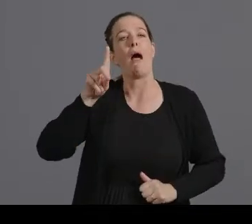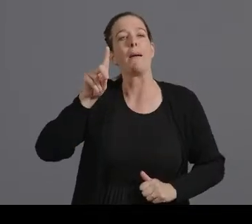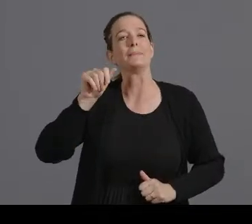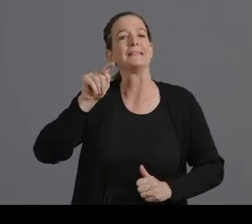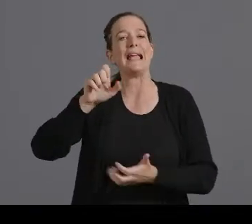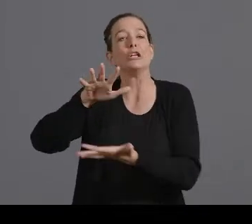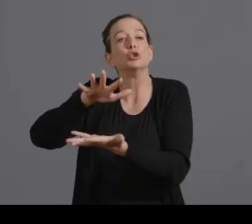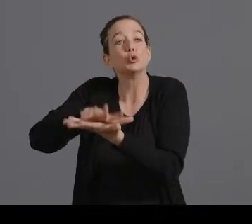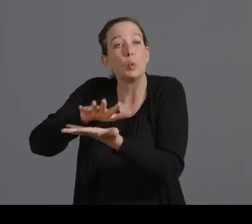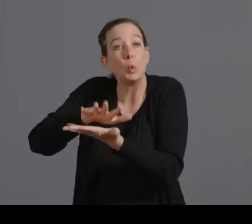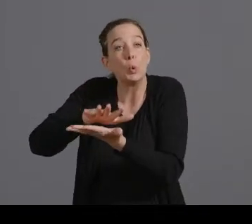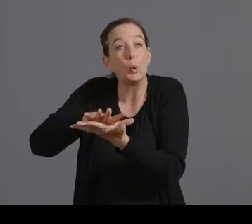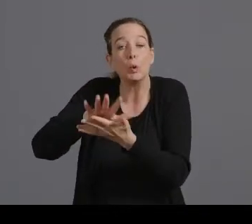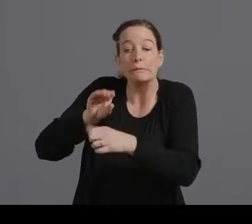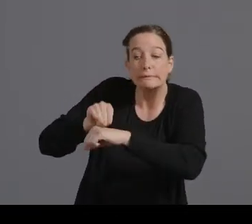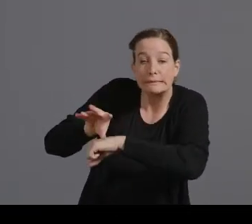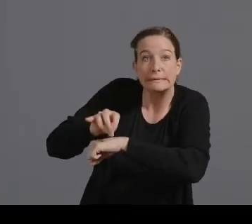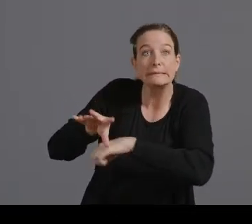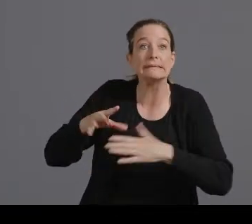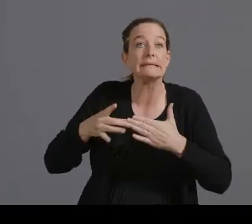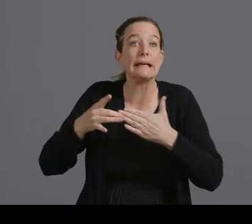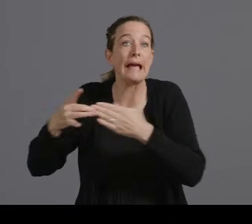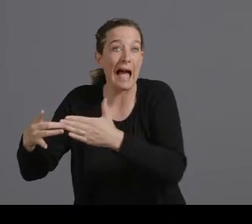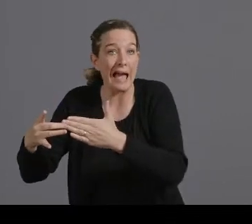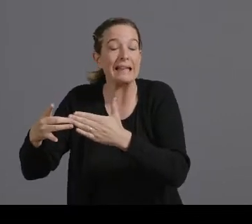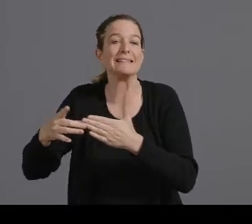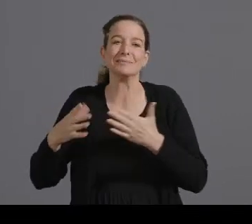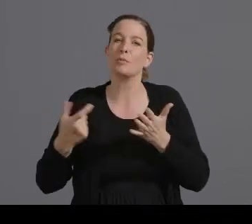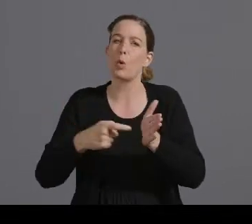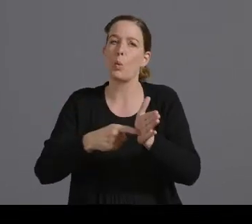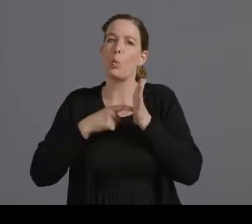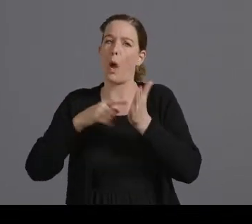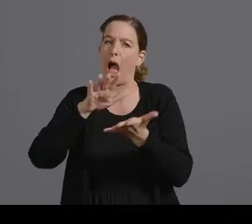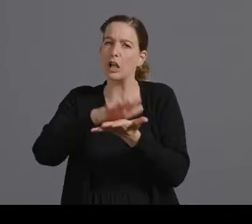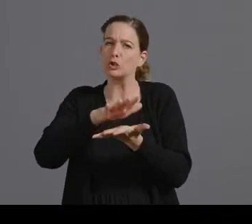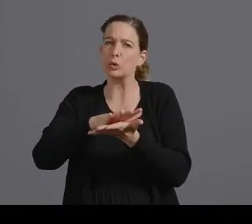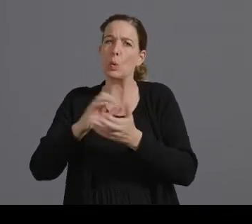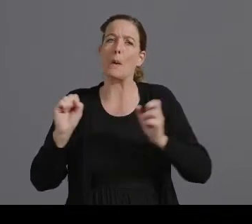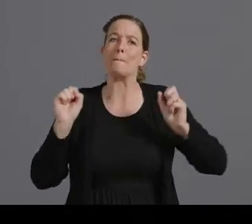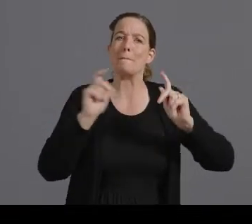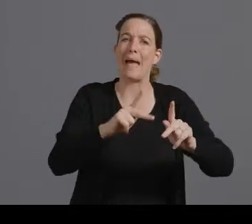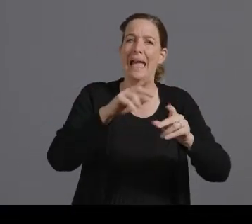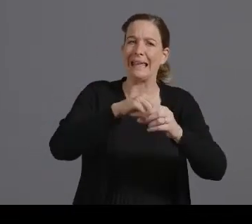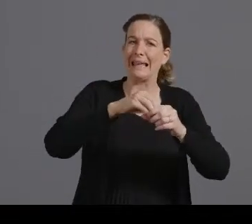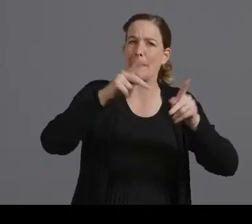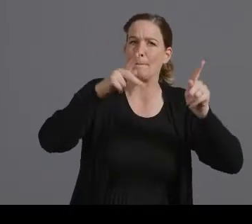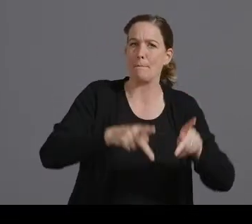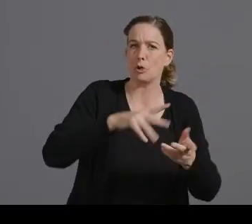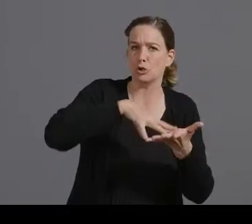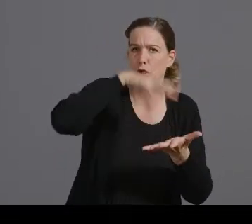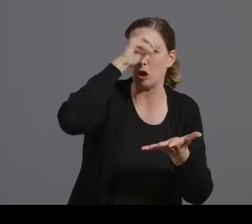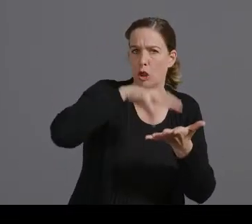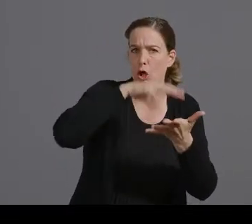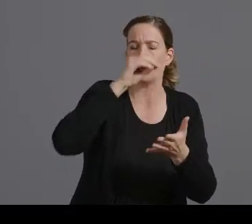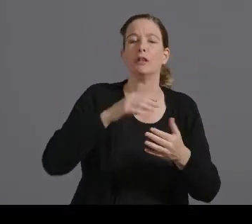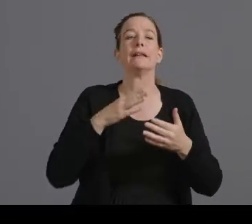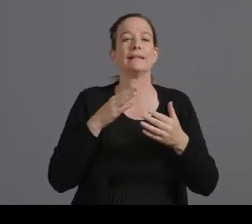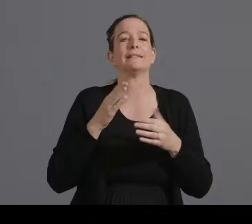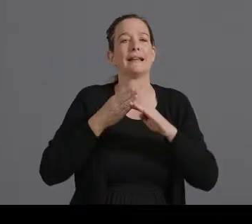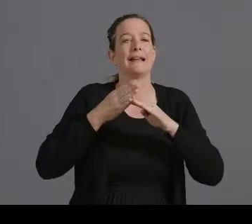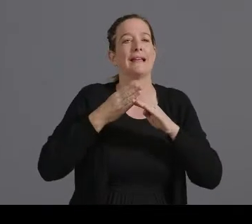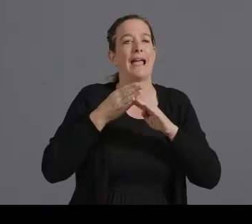updated guidance, and requires schools to return to in-person learning by March 15th or upon return of spring